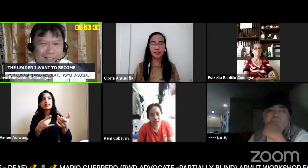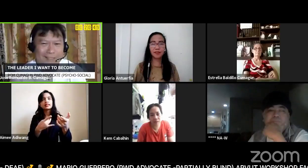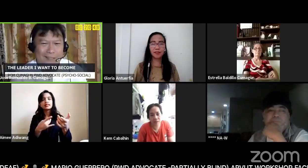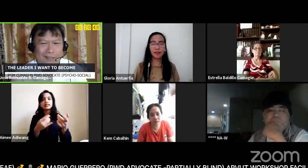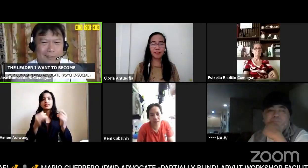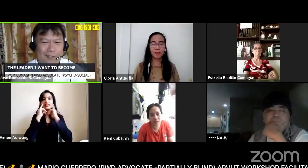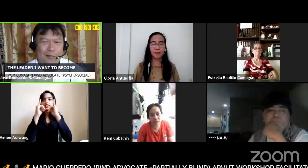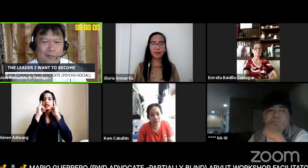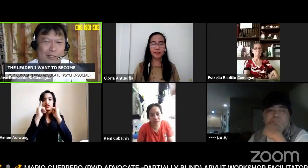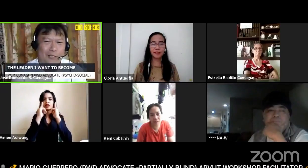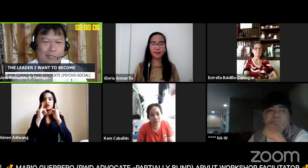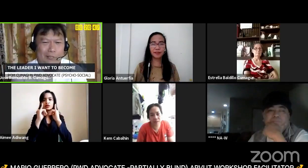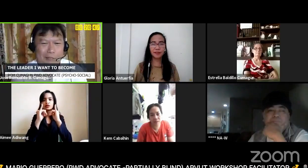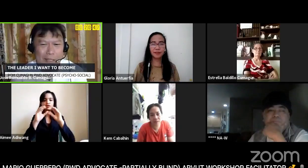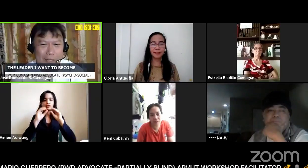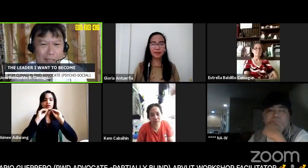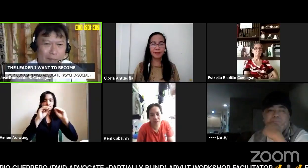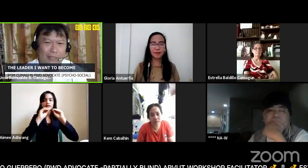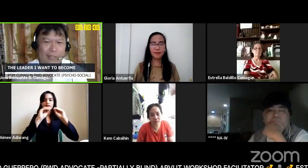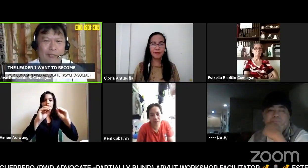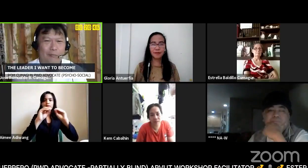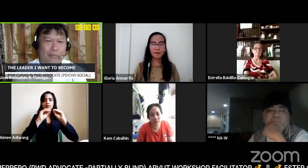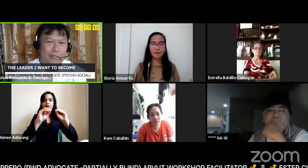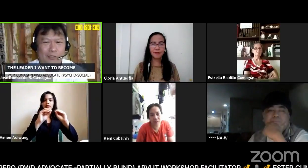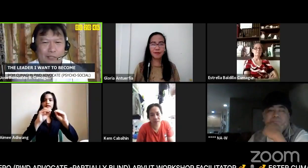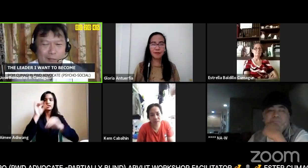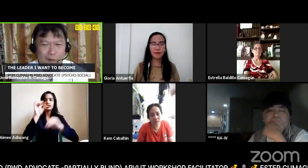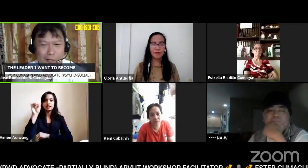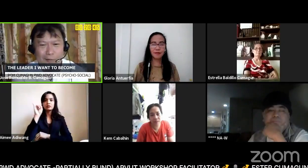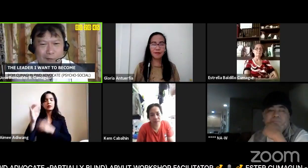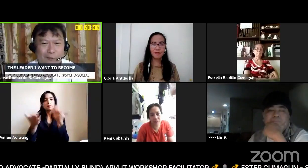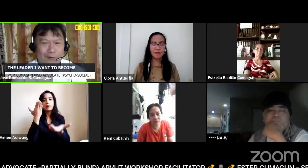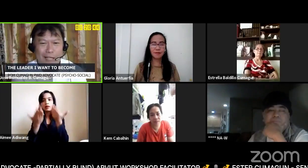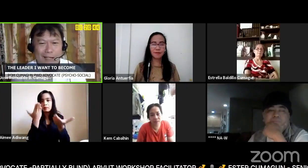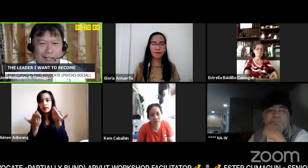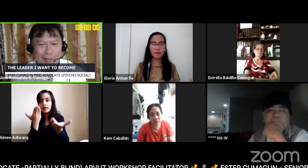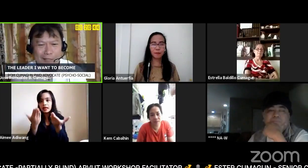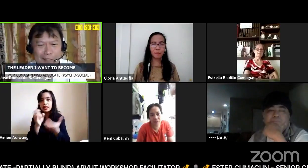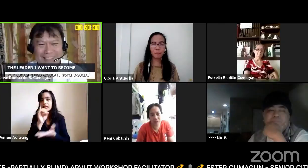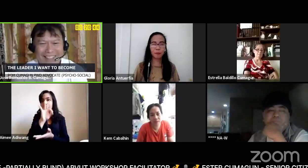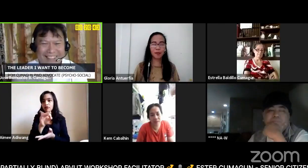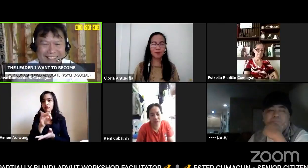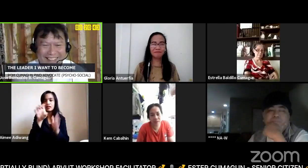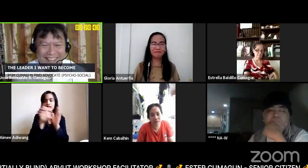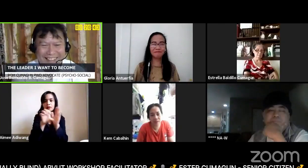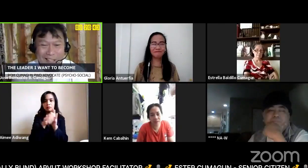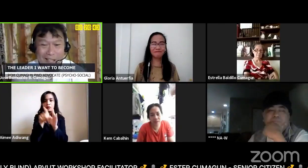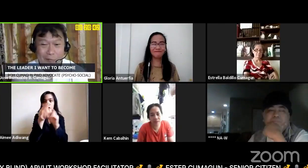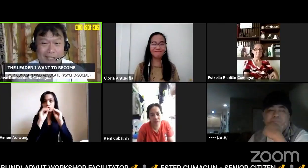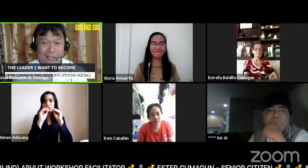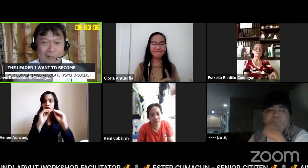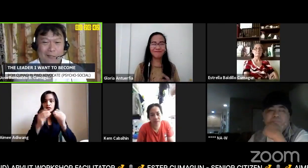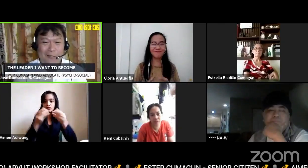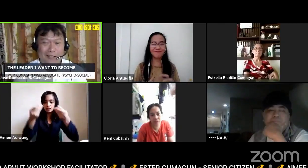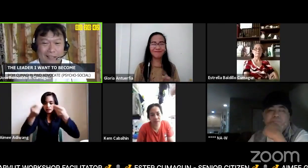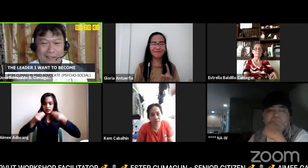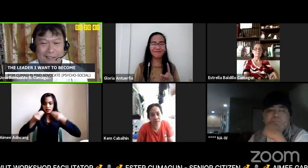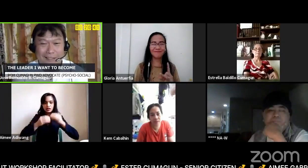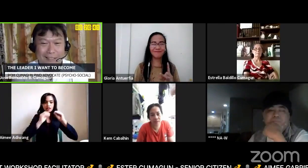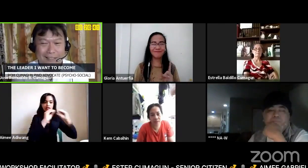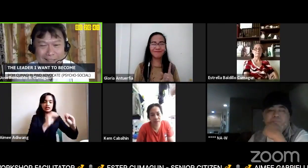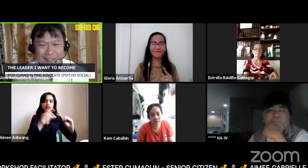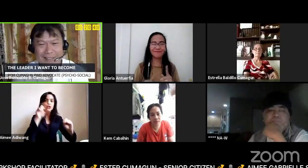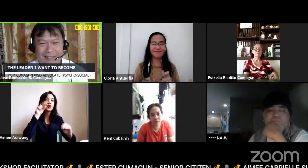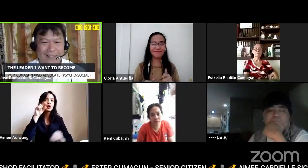instructional broadcast. You're teaching somebody, maybe teaching me, teaching Glo how to do sign language, and we can do it